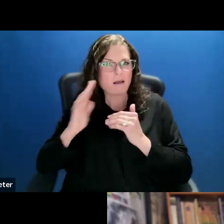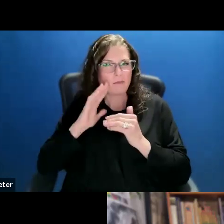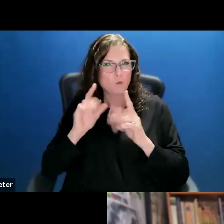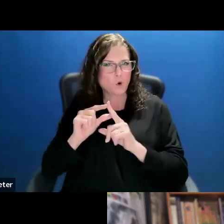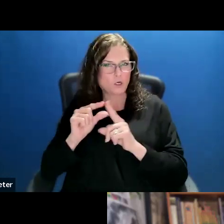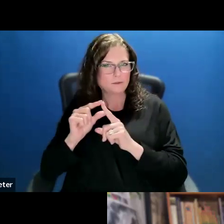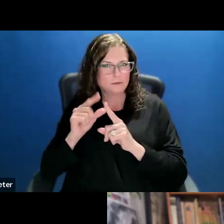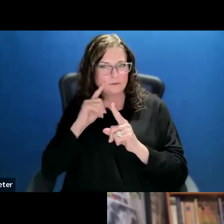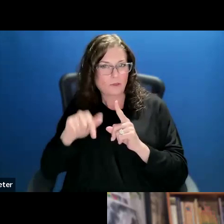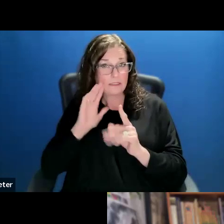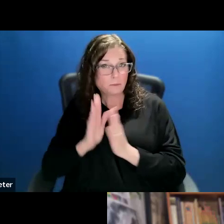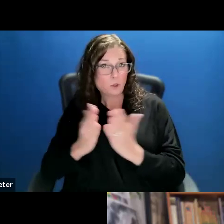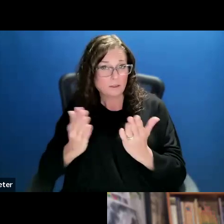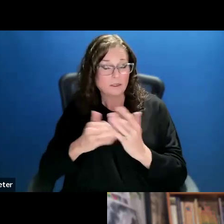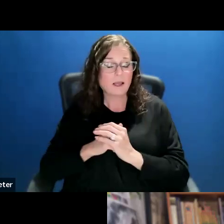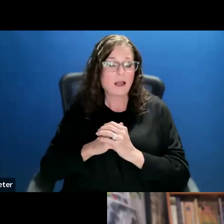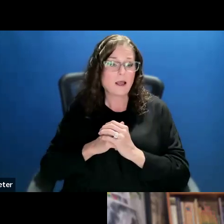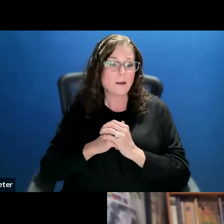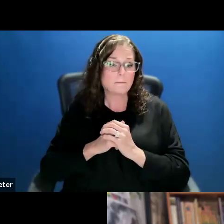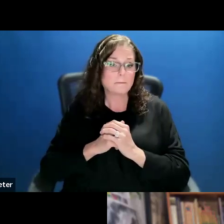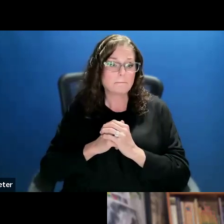words in this book. And